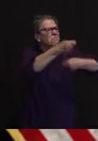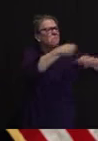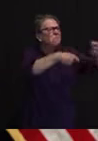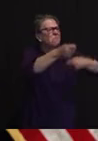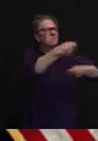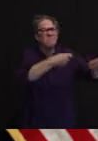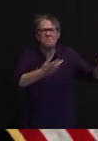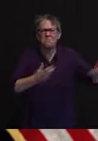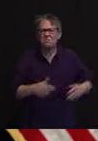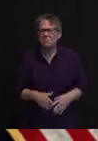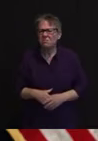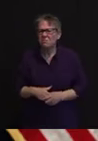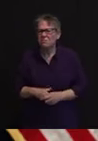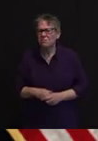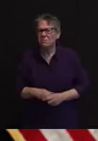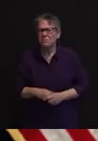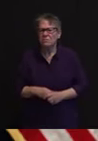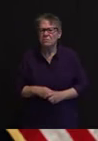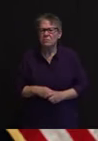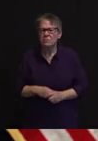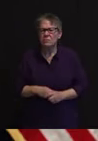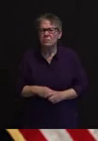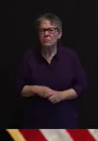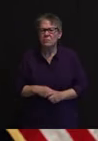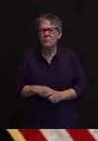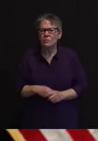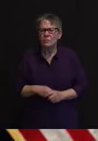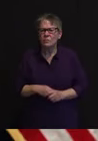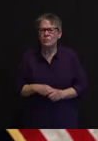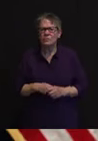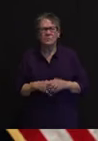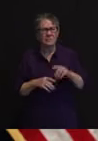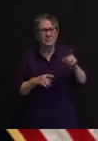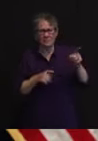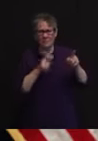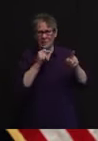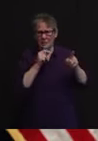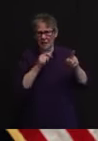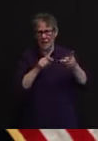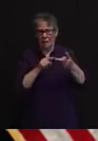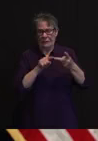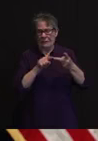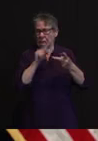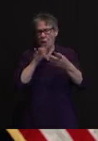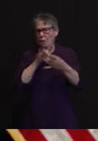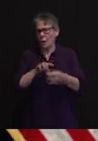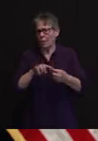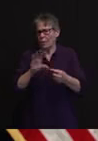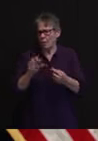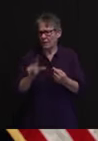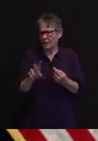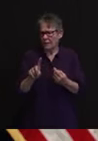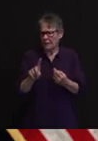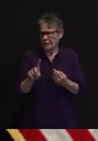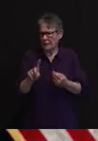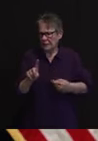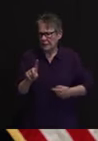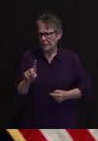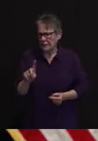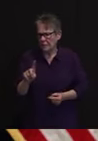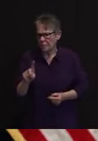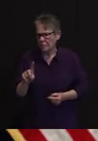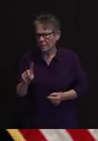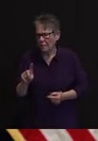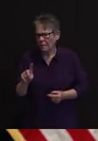out of the race and off of the ballot as the titular head of the New Jersey Democratic Party? So I missed what he did, so I apologize. Could you say